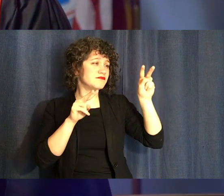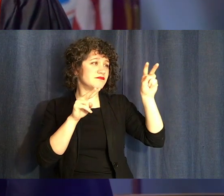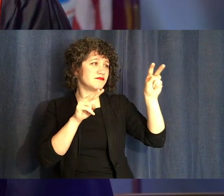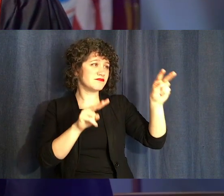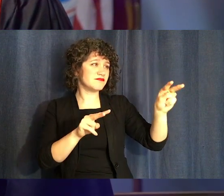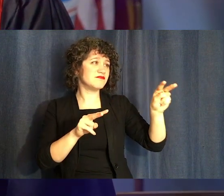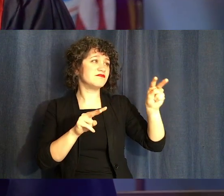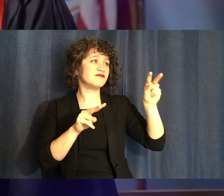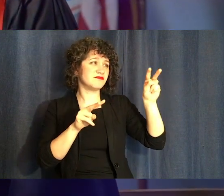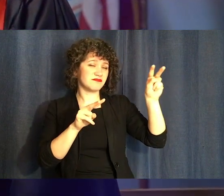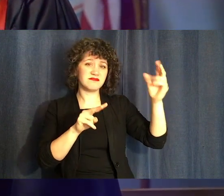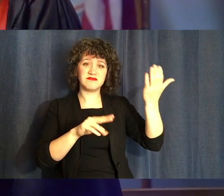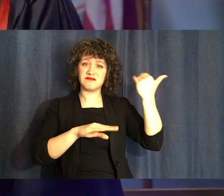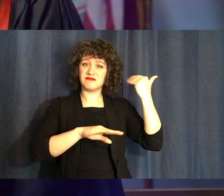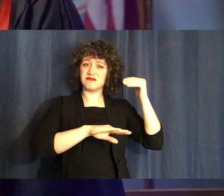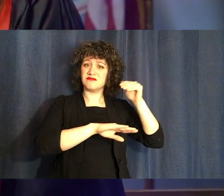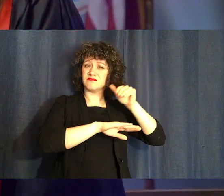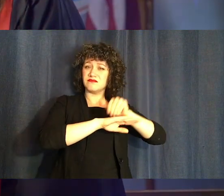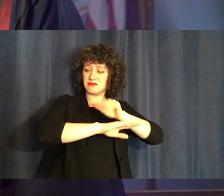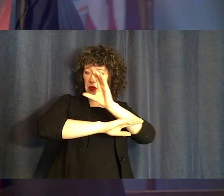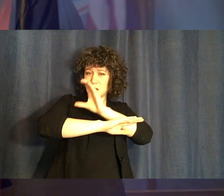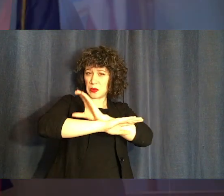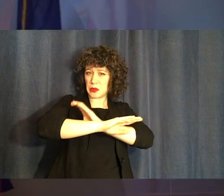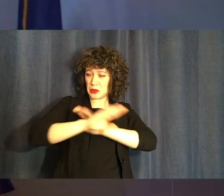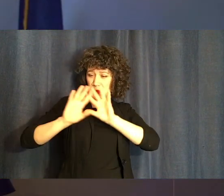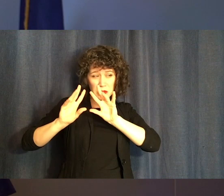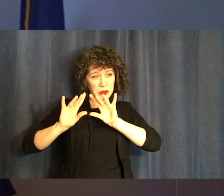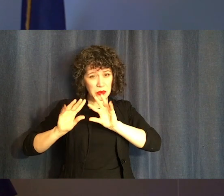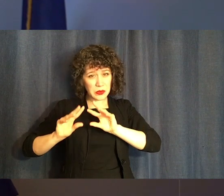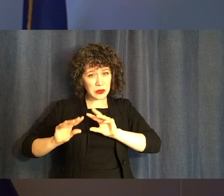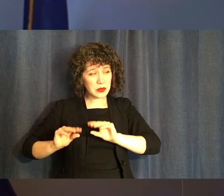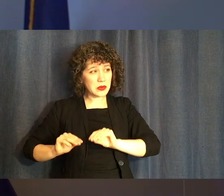we hailed at the twilight's last gleaming